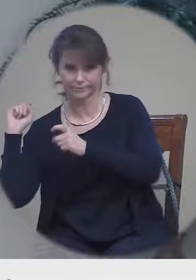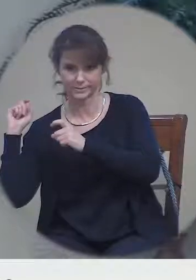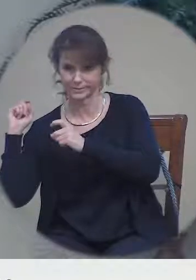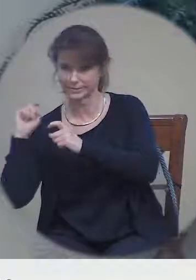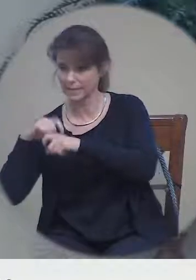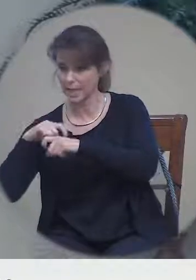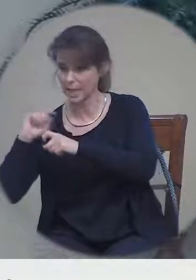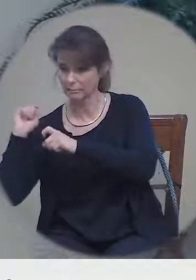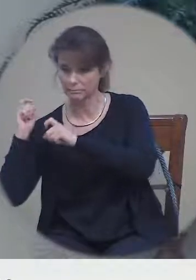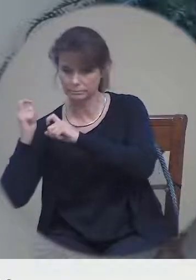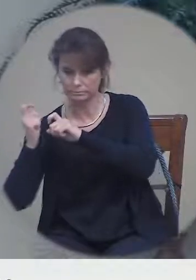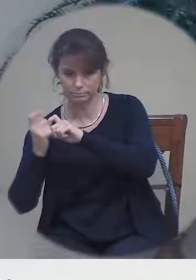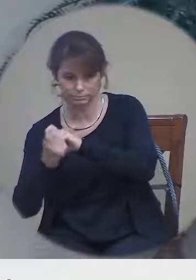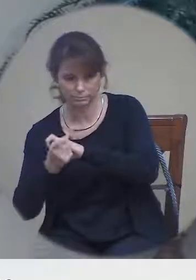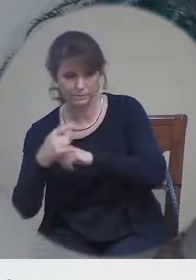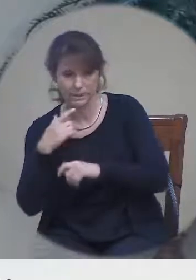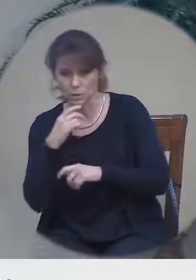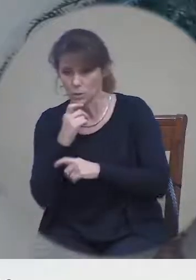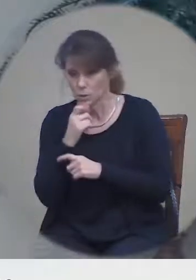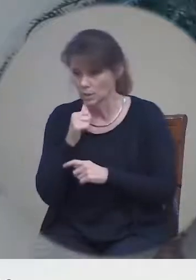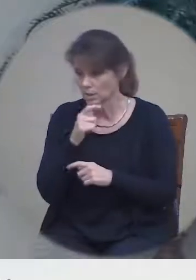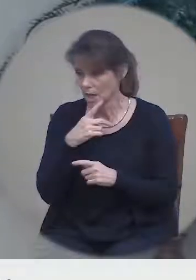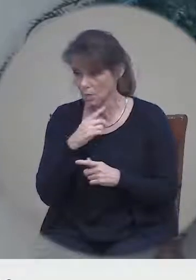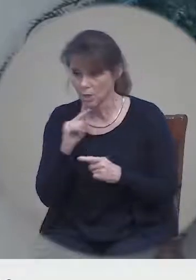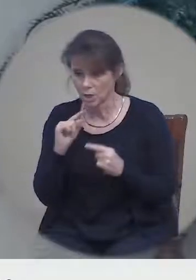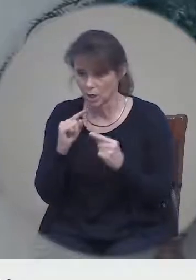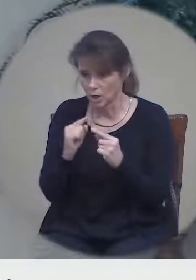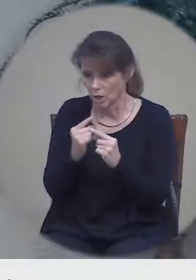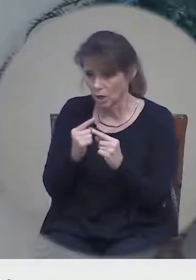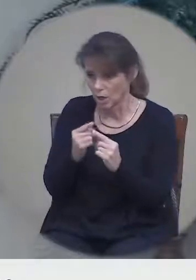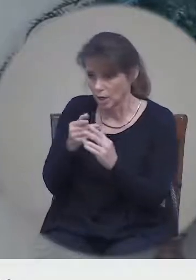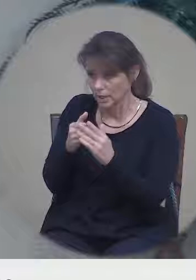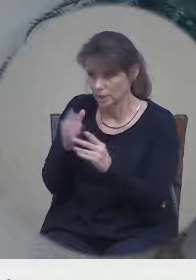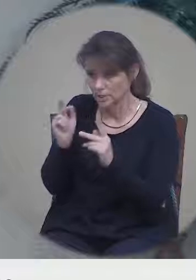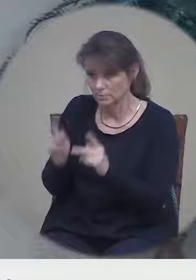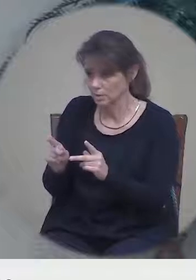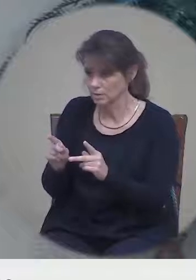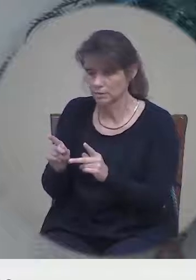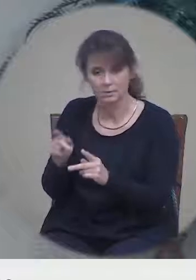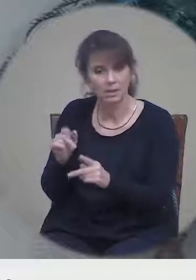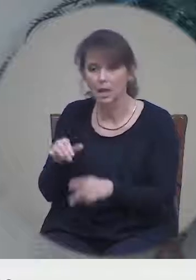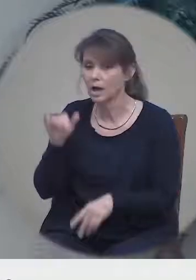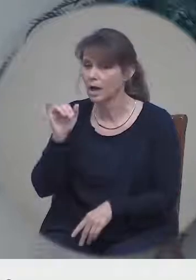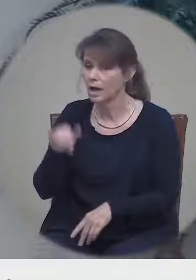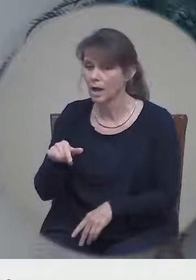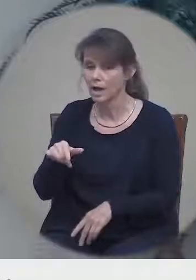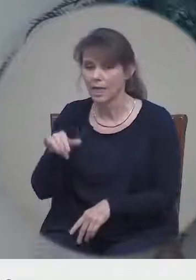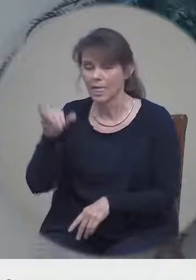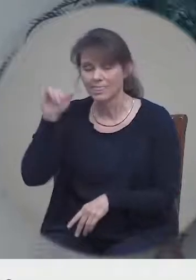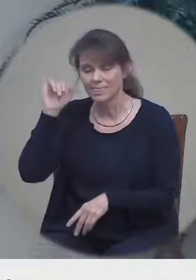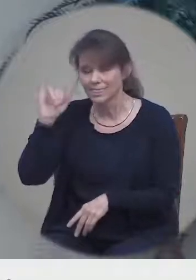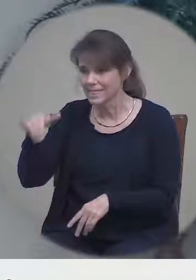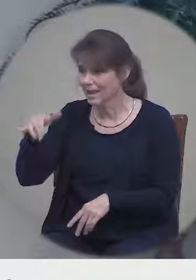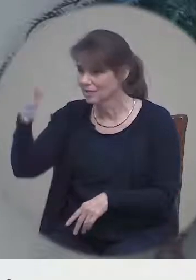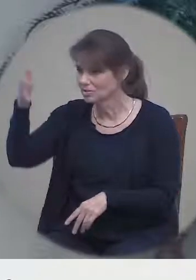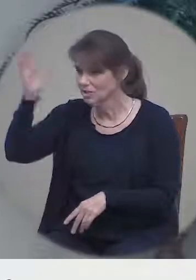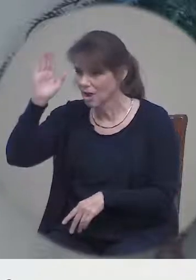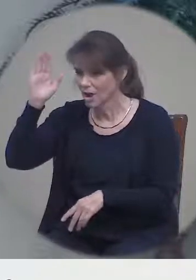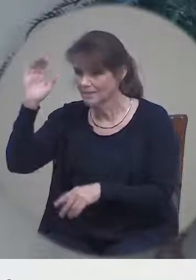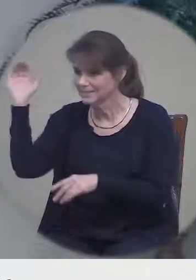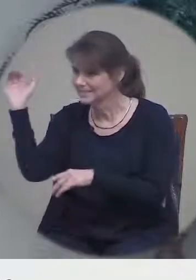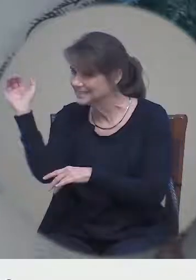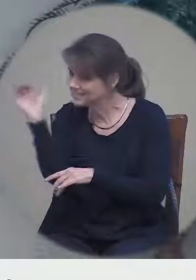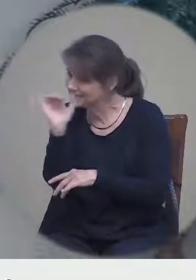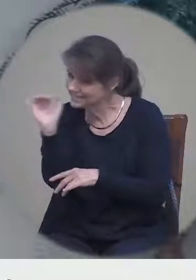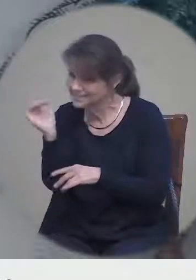oh, I don't want to step on anybody's toes, or I don't want to do this. We are dealing with the same God of Exodus, Genesis, all of it, and